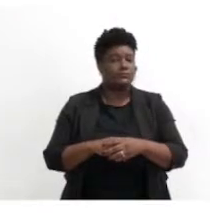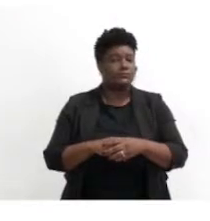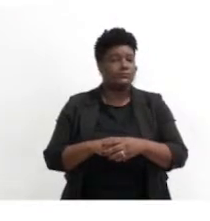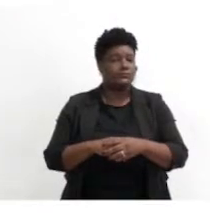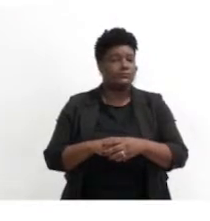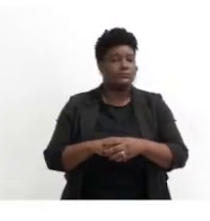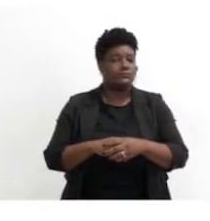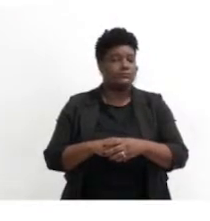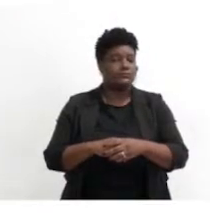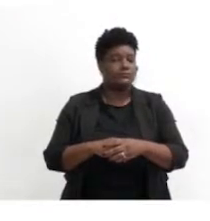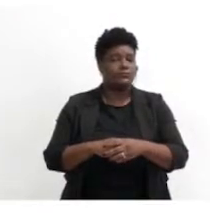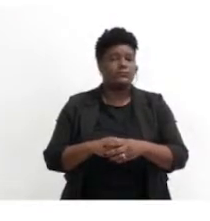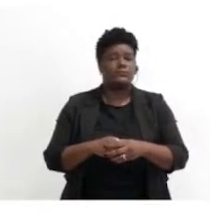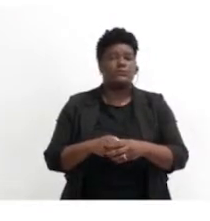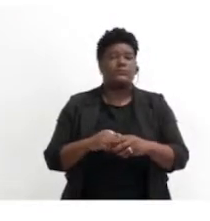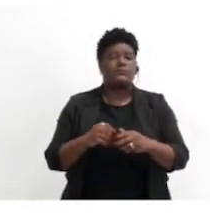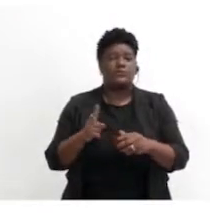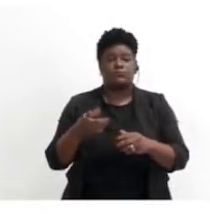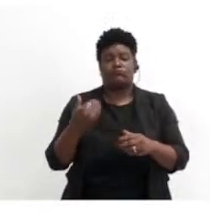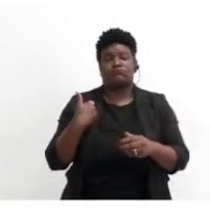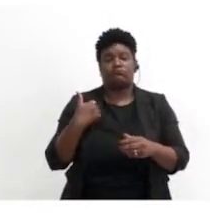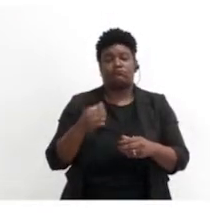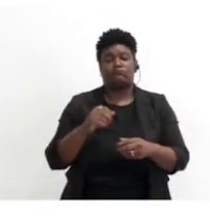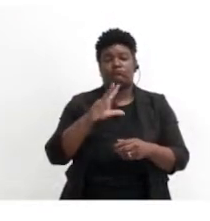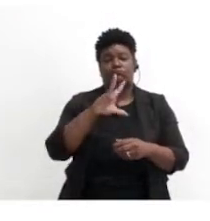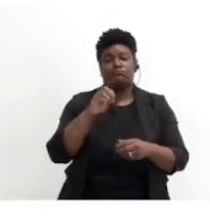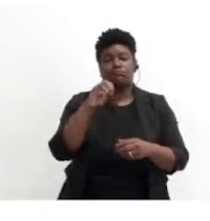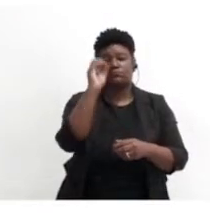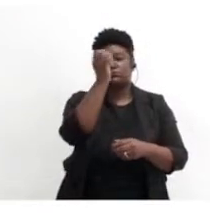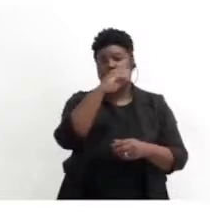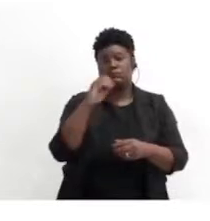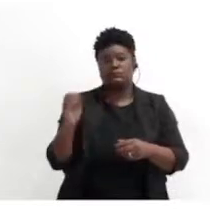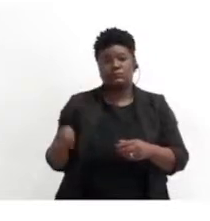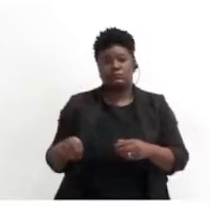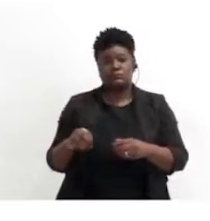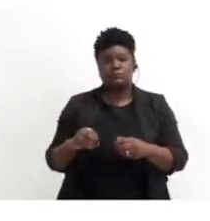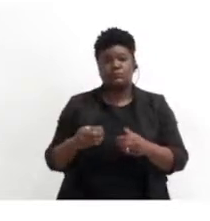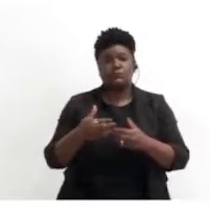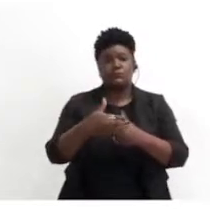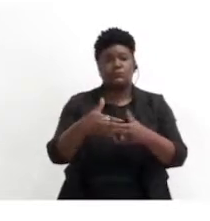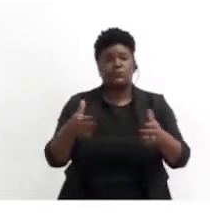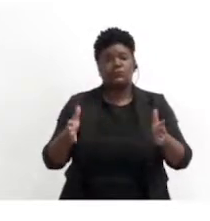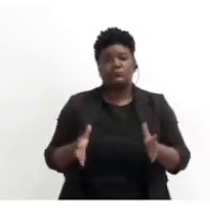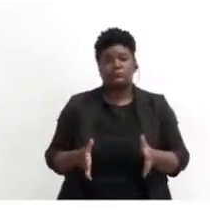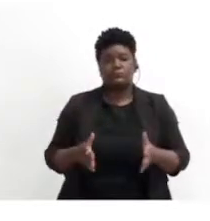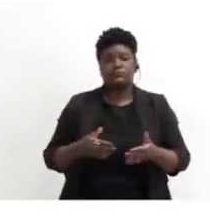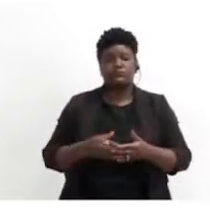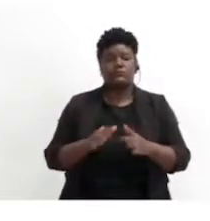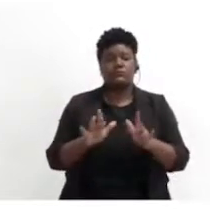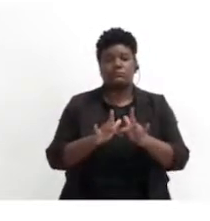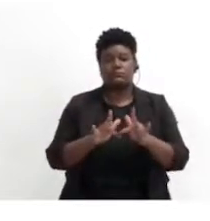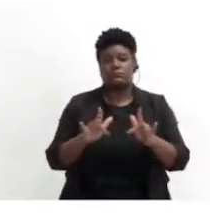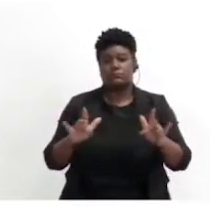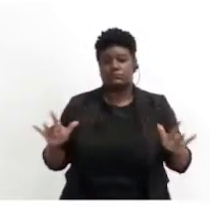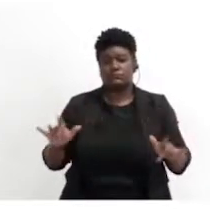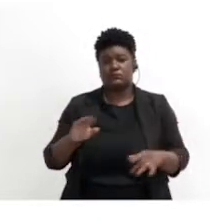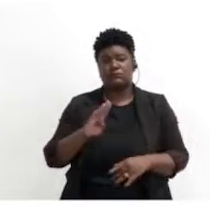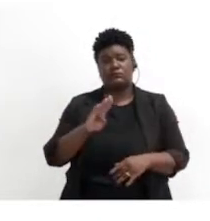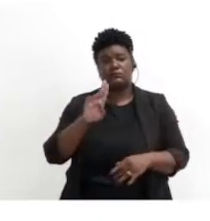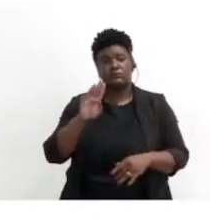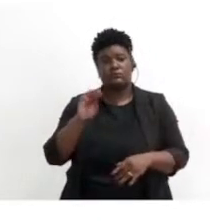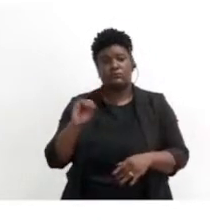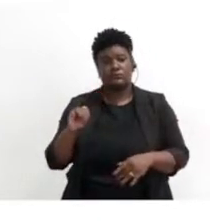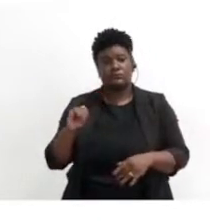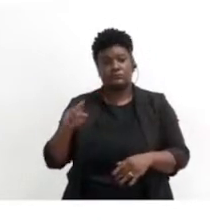in a bump and in a solder connection, and it's almost never a problem. But the ones